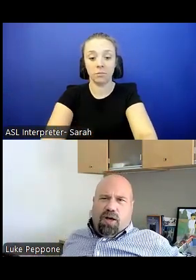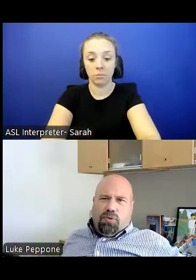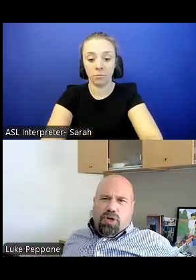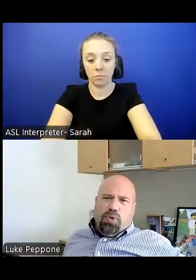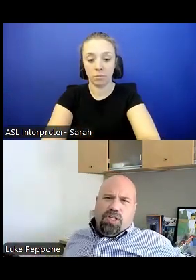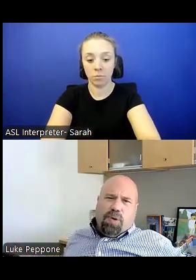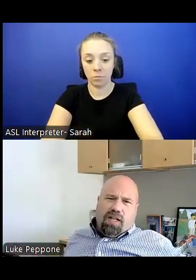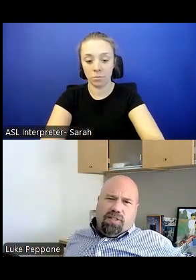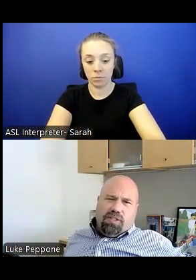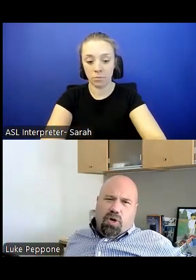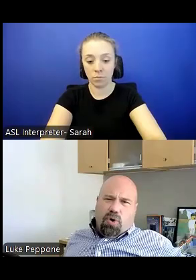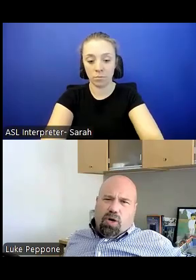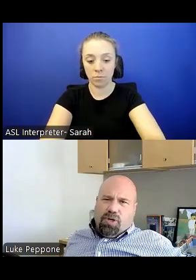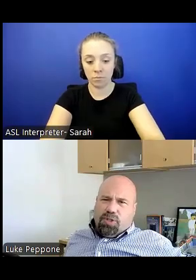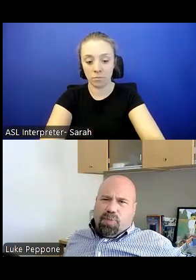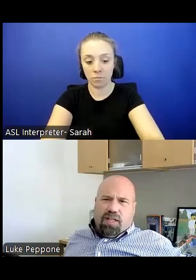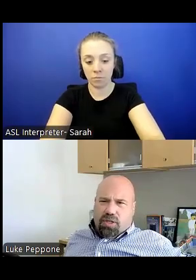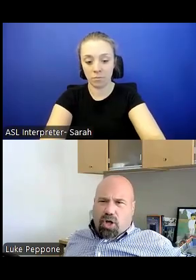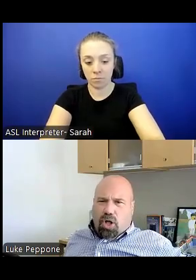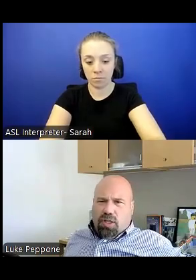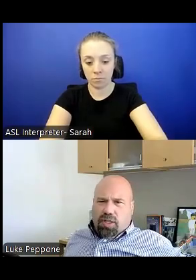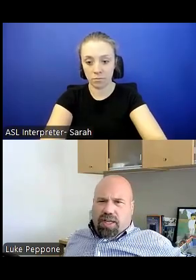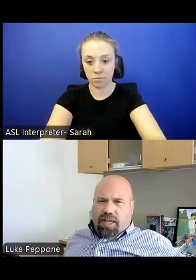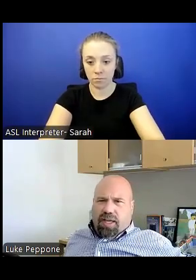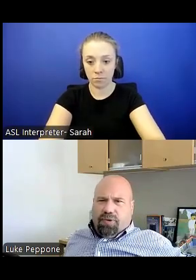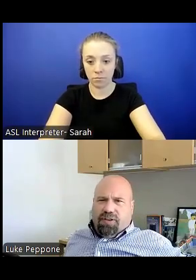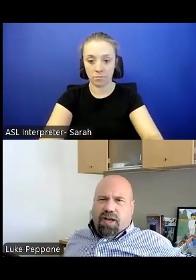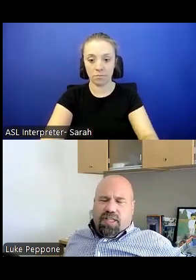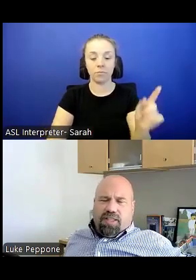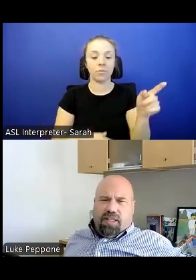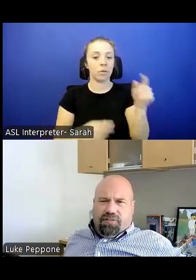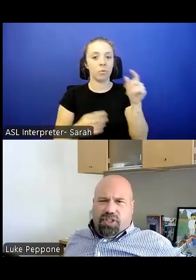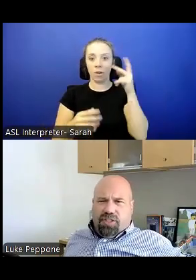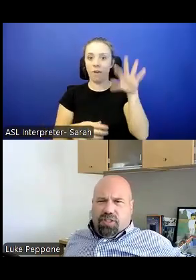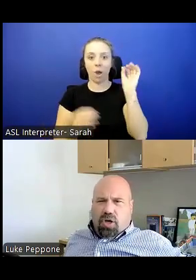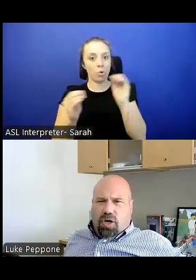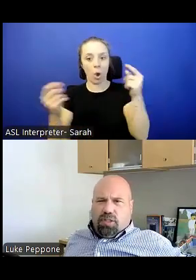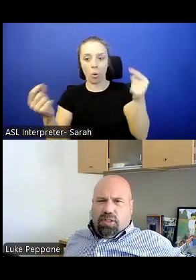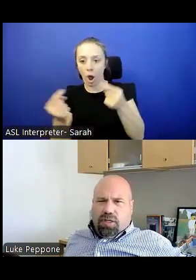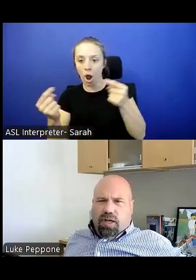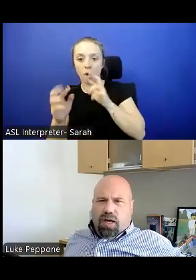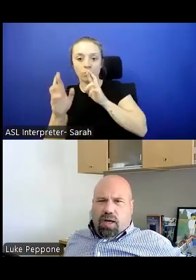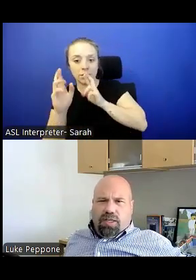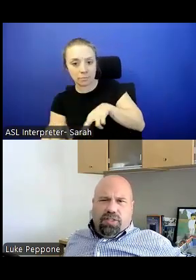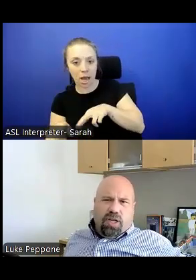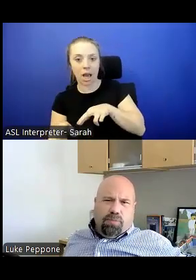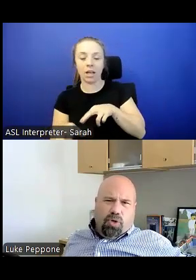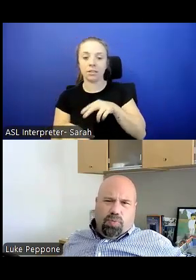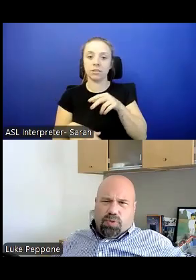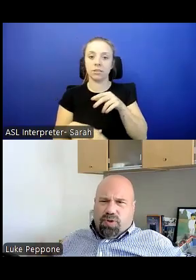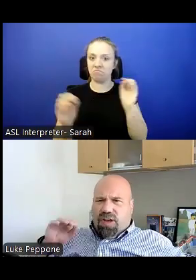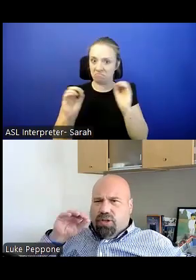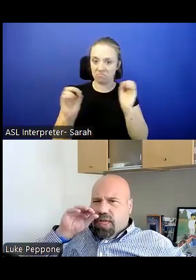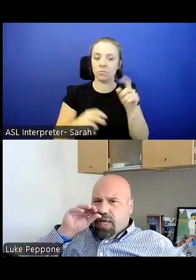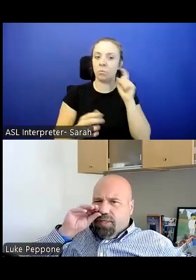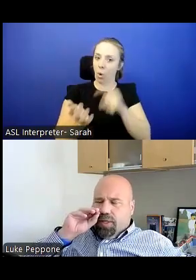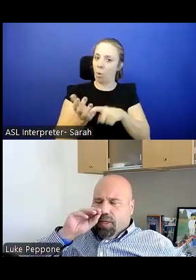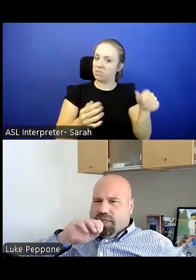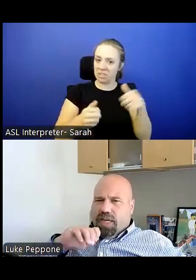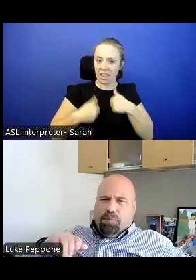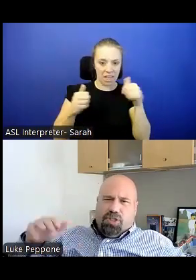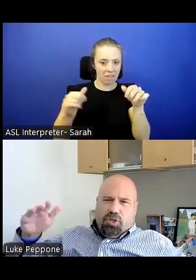we found no response, no harm response at all. And we found that they lived just as long. In some groups, we found